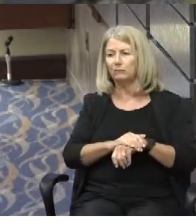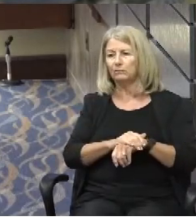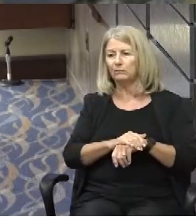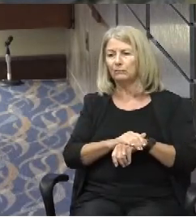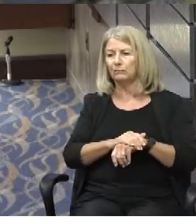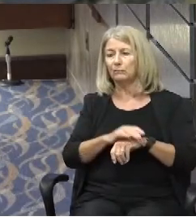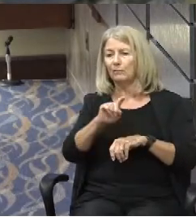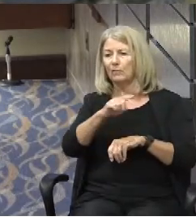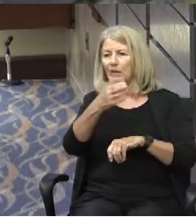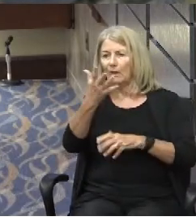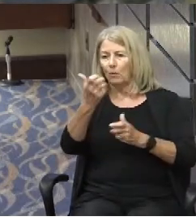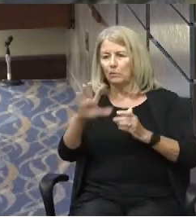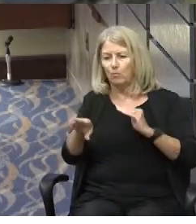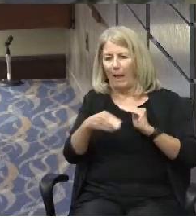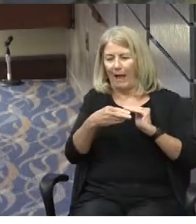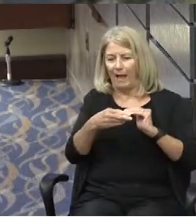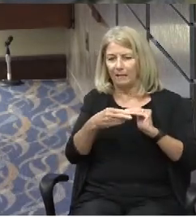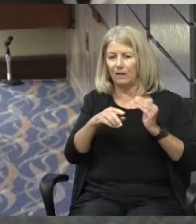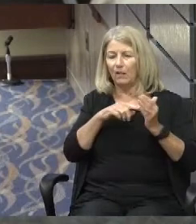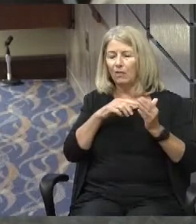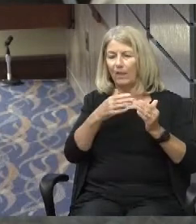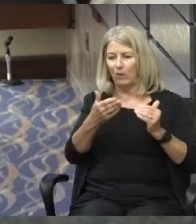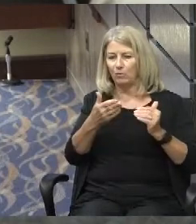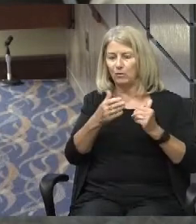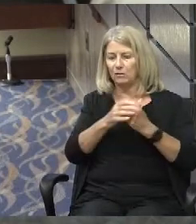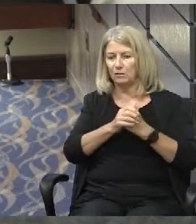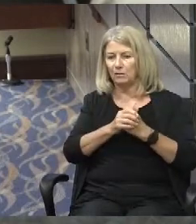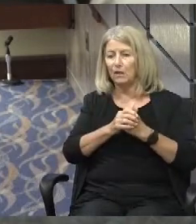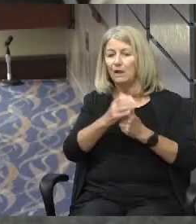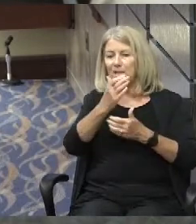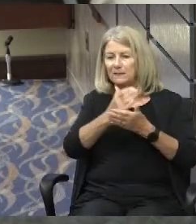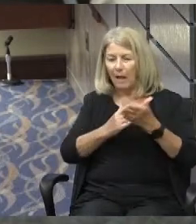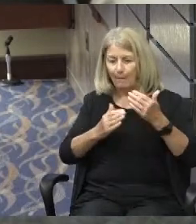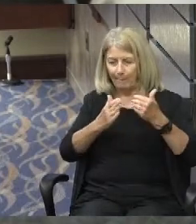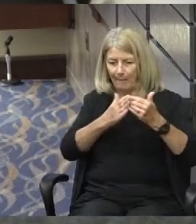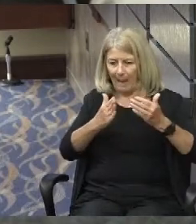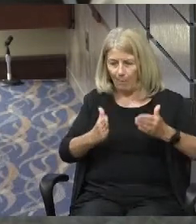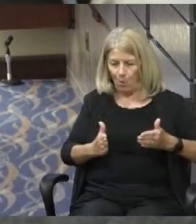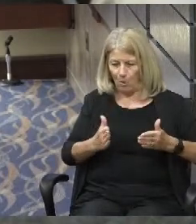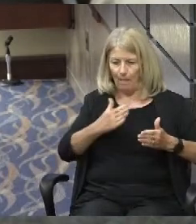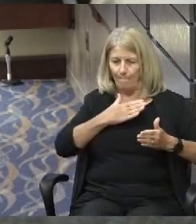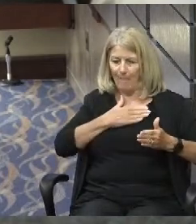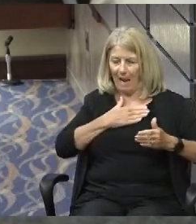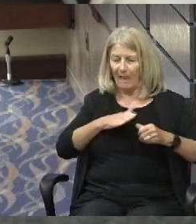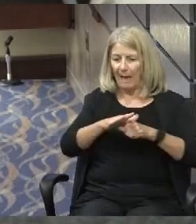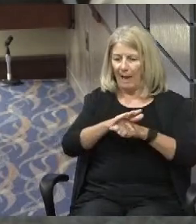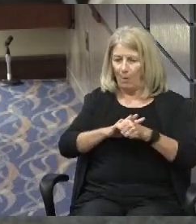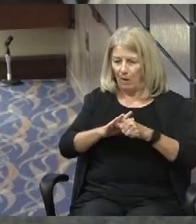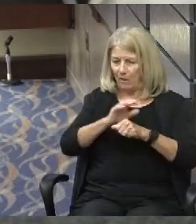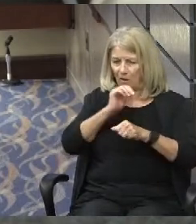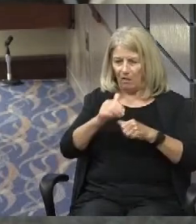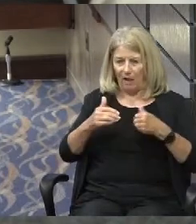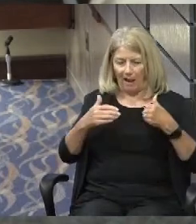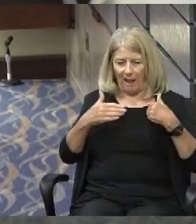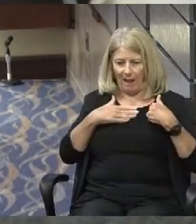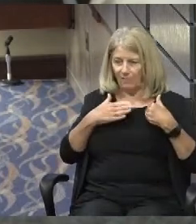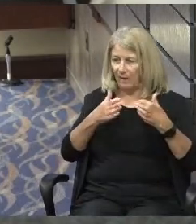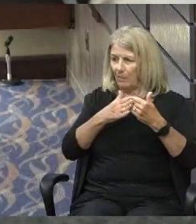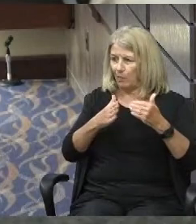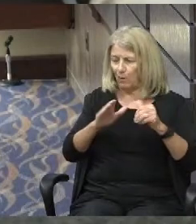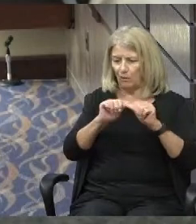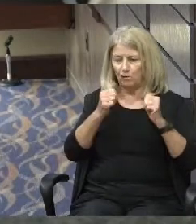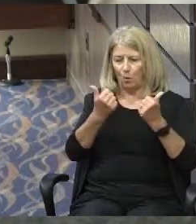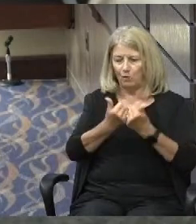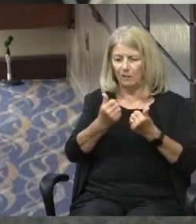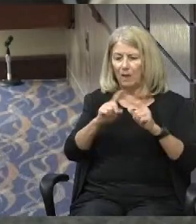add to this is there's some neighborhoods in my district that do not have neighborhood associations. But